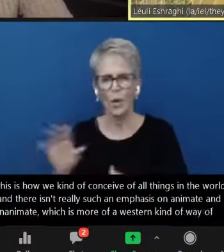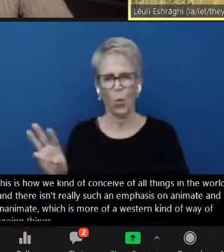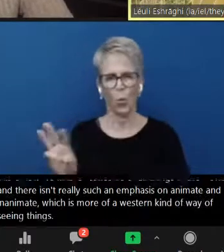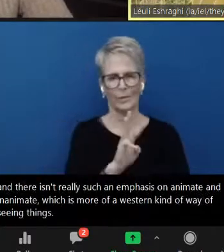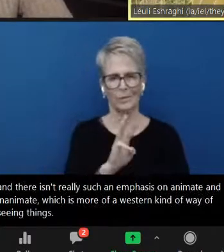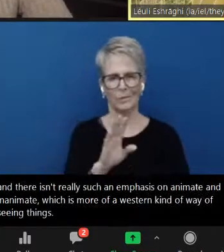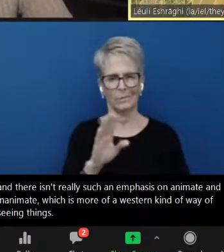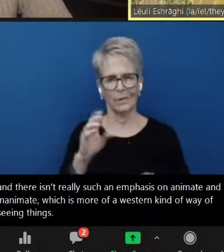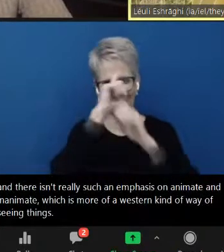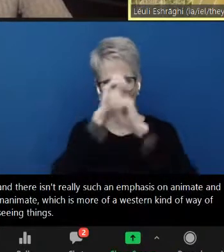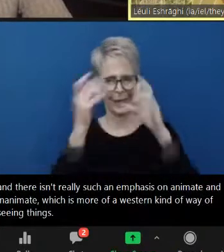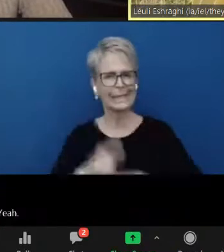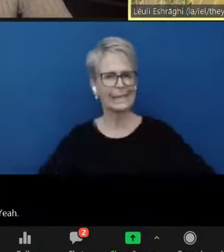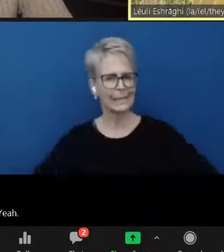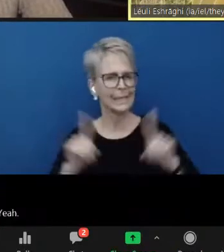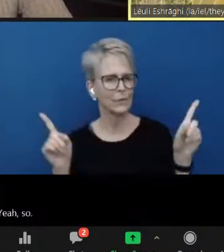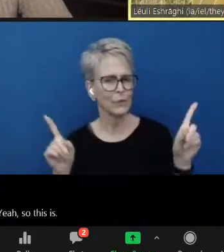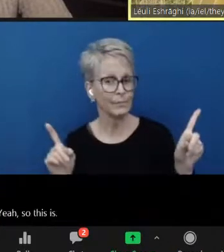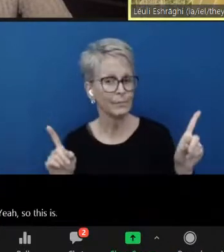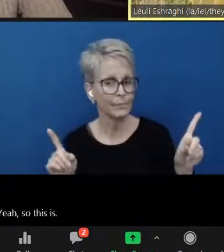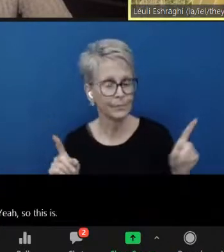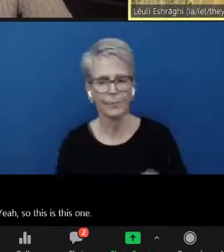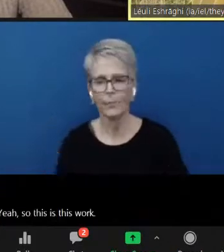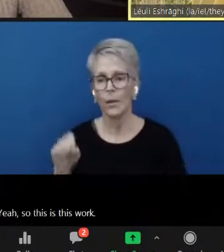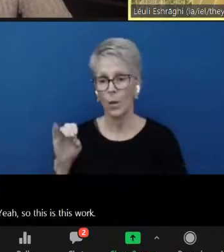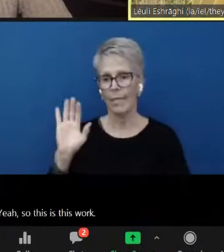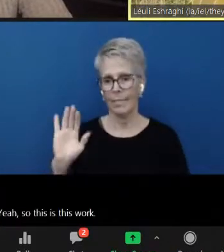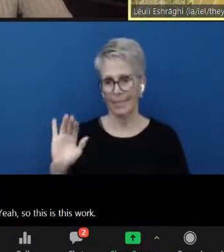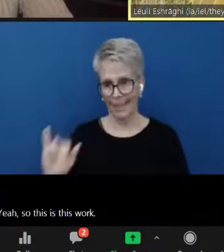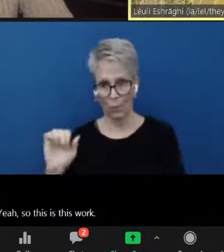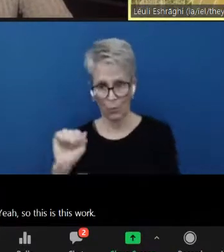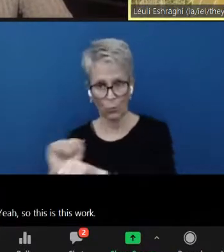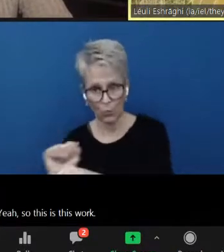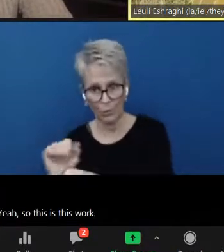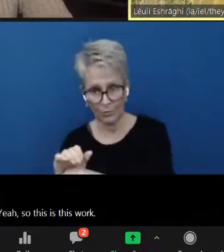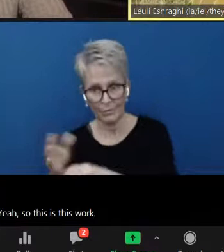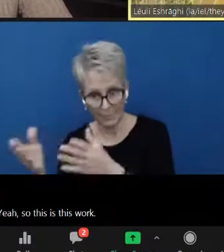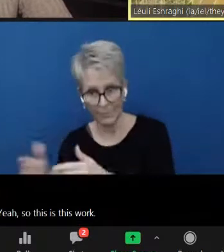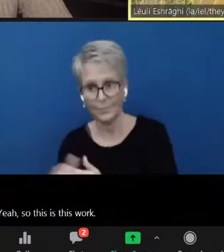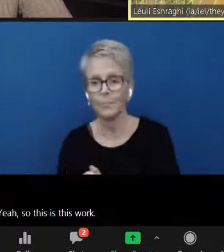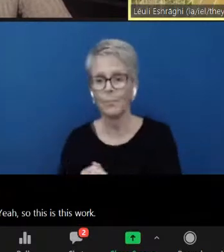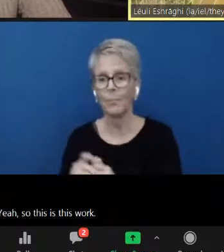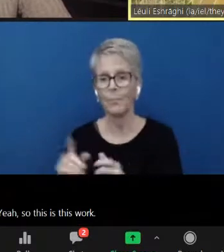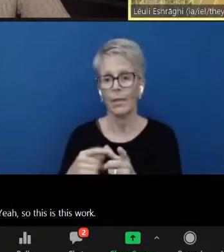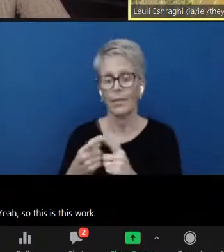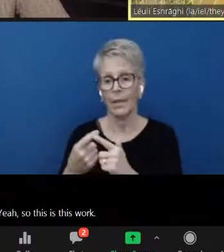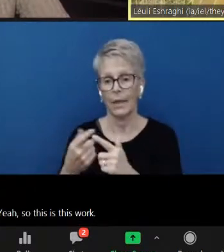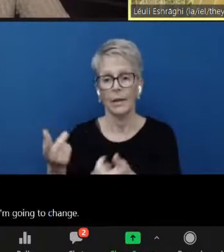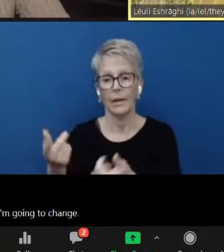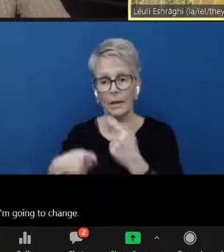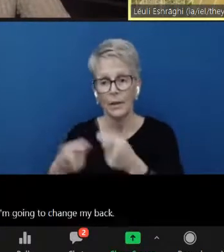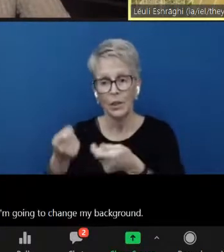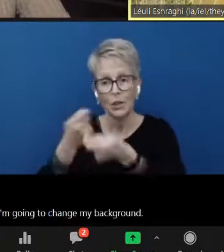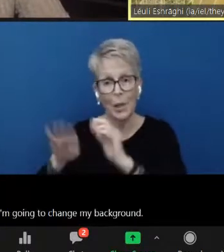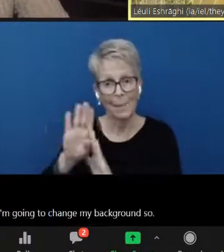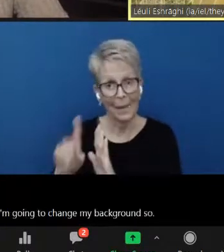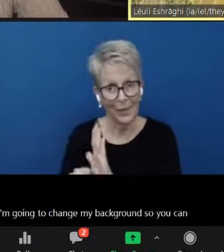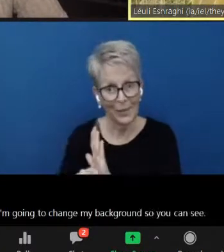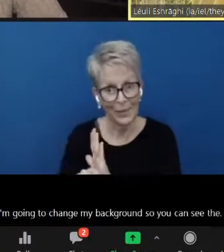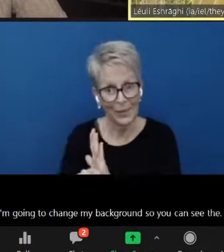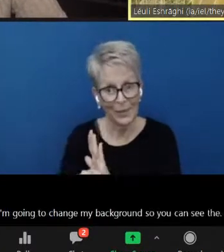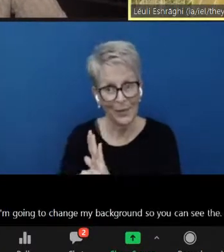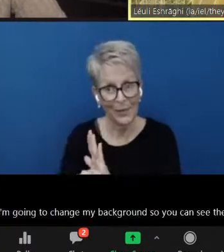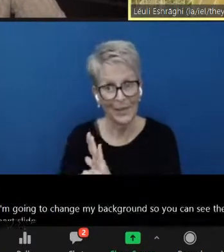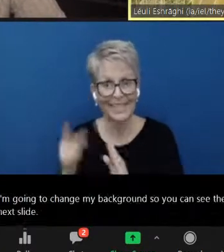things. So this is this work. I'm going to change my background so you can see